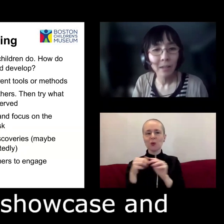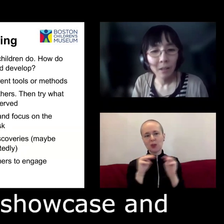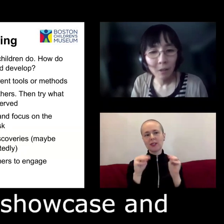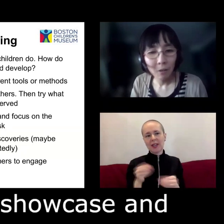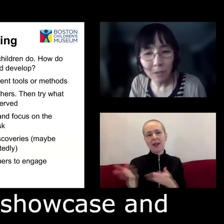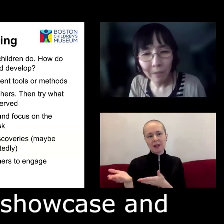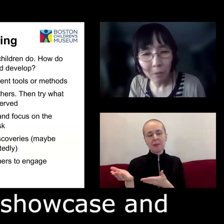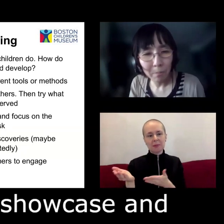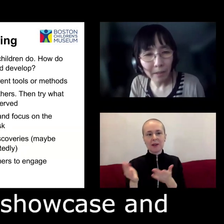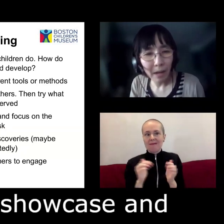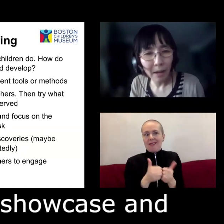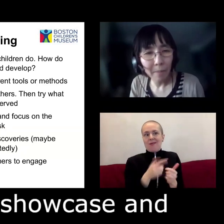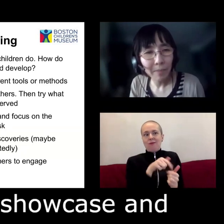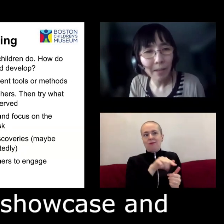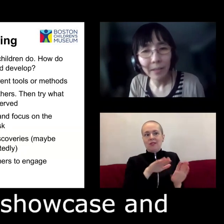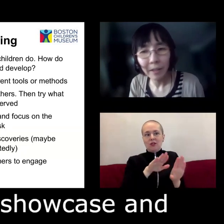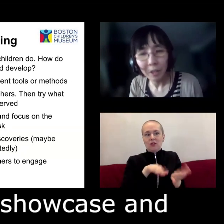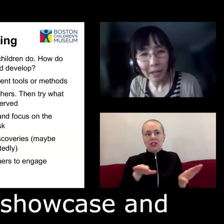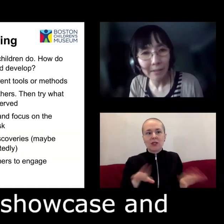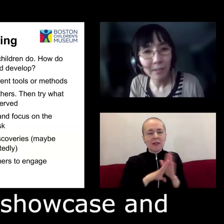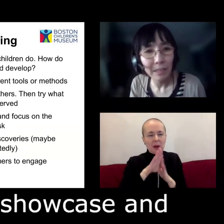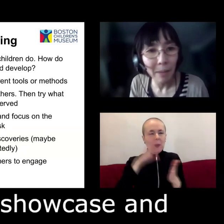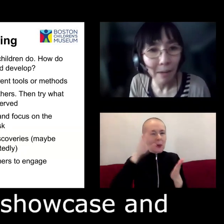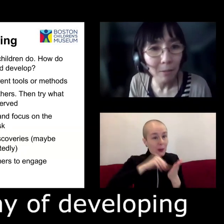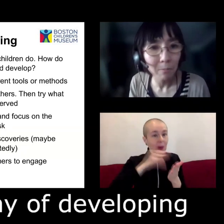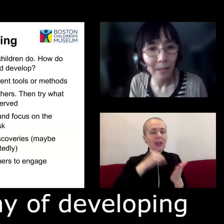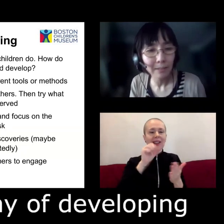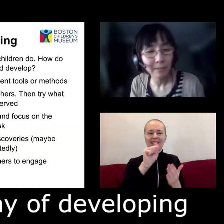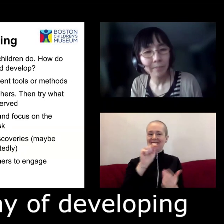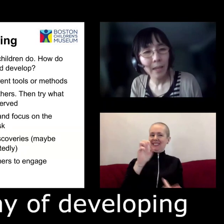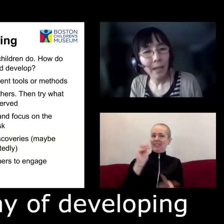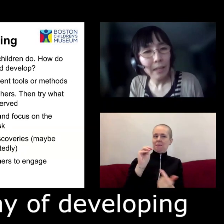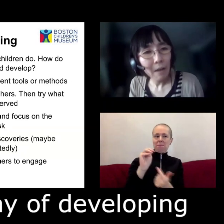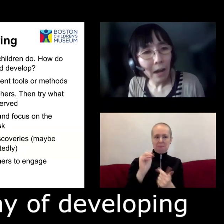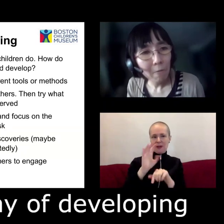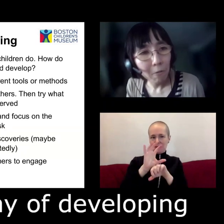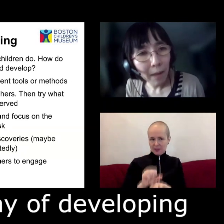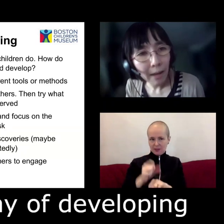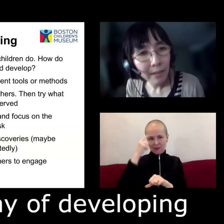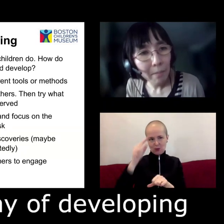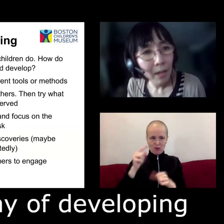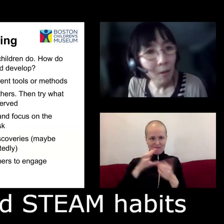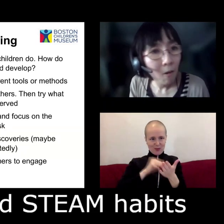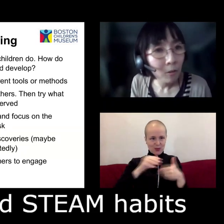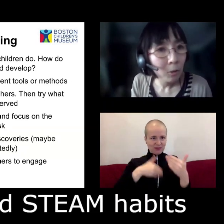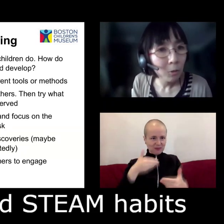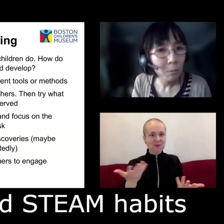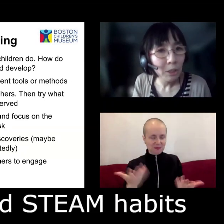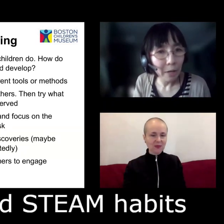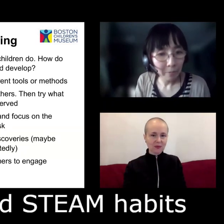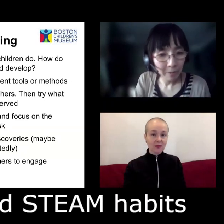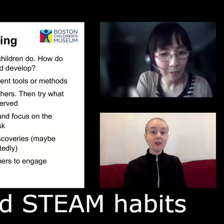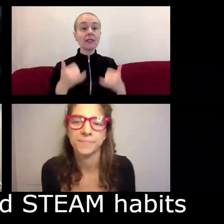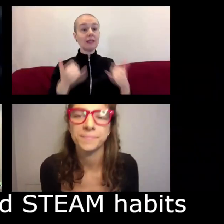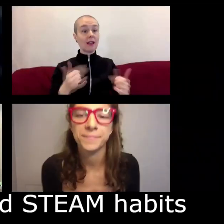way of developing their learning and STEAM habits of mind. Now I will pass the mic on to